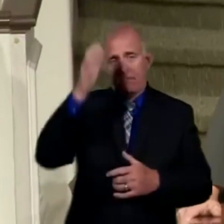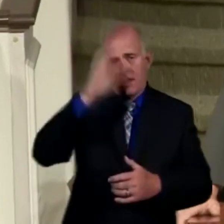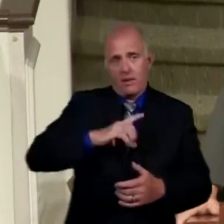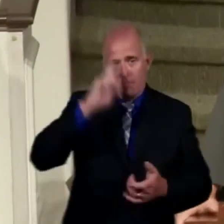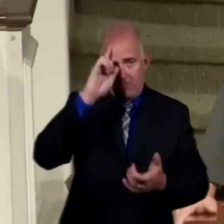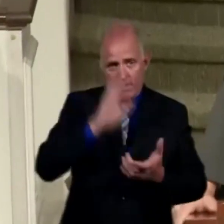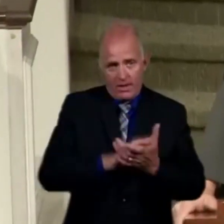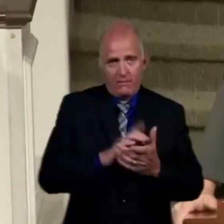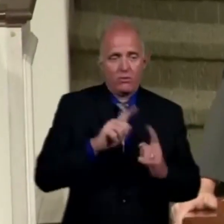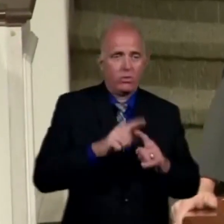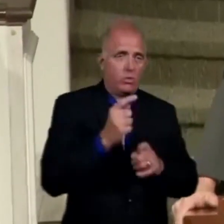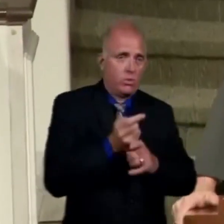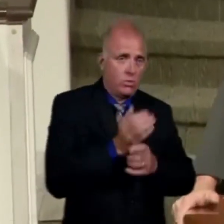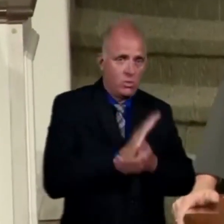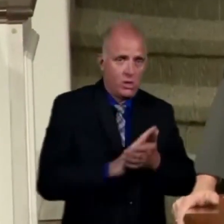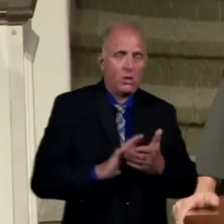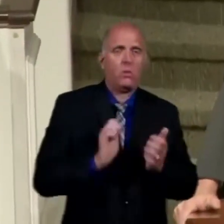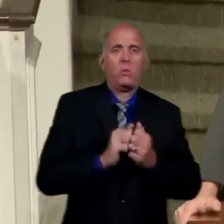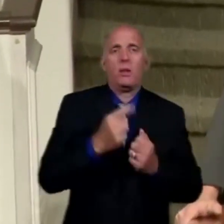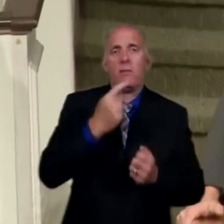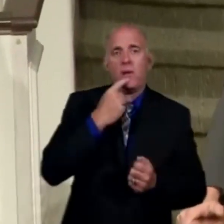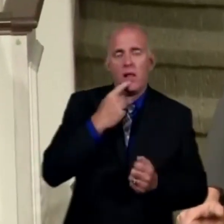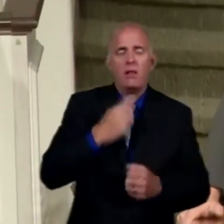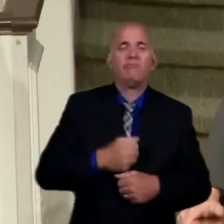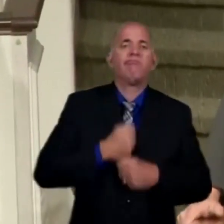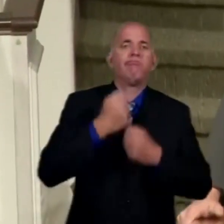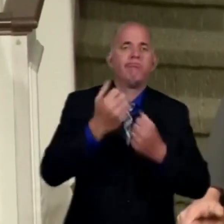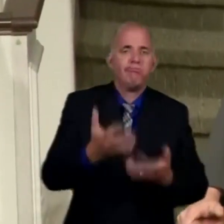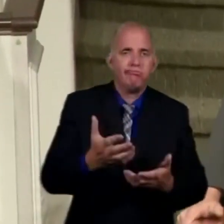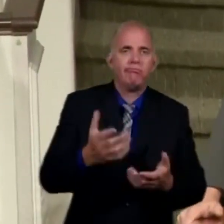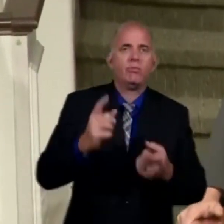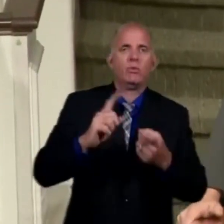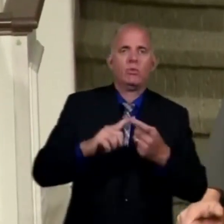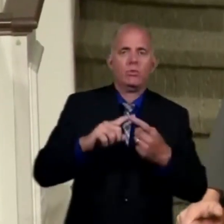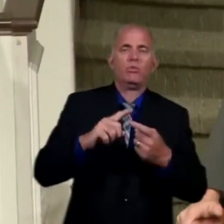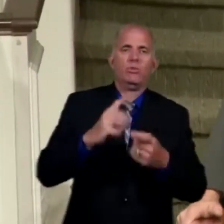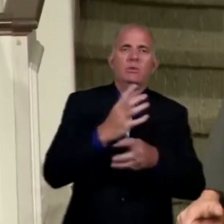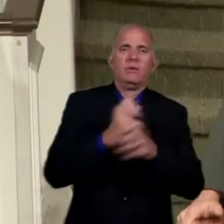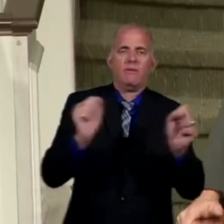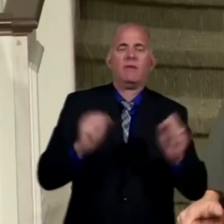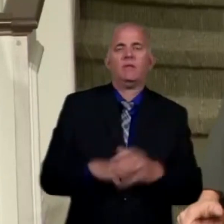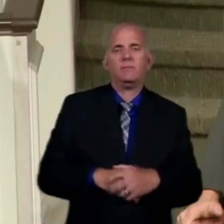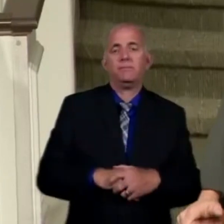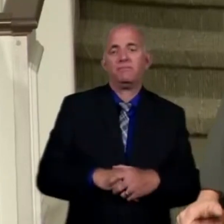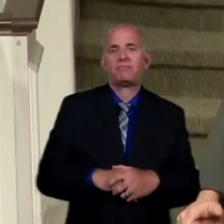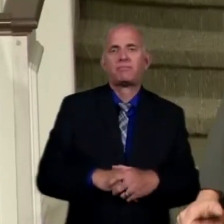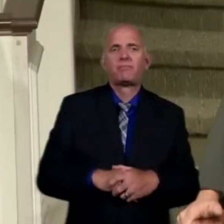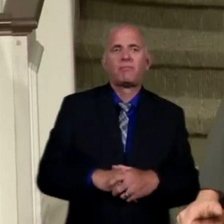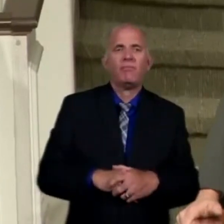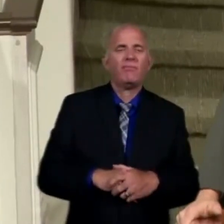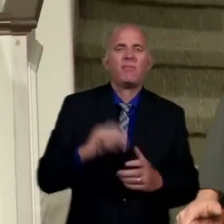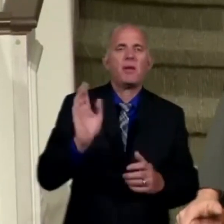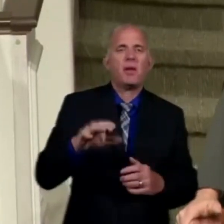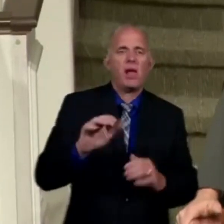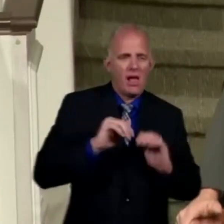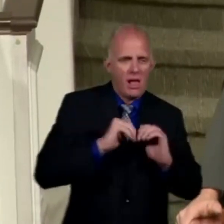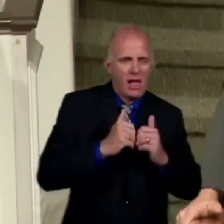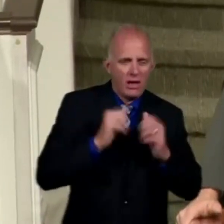and with the mouth, confession is made unto salvation. See, Pastor, how can someone be saved? First of